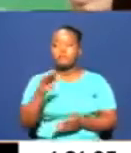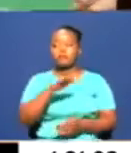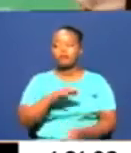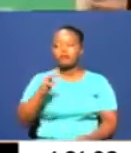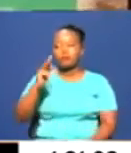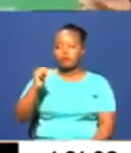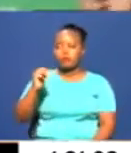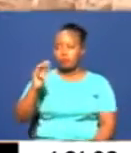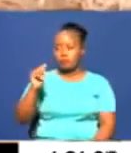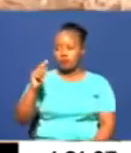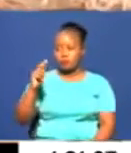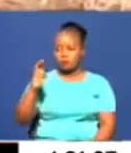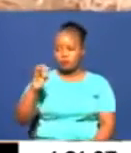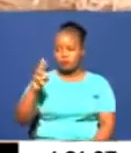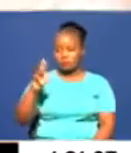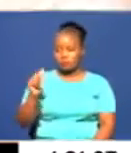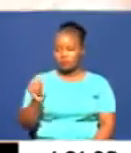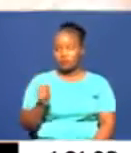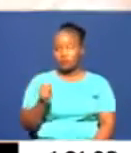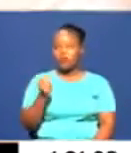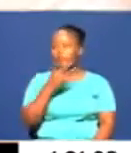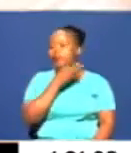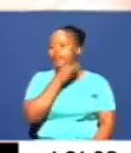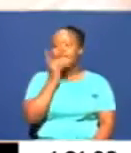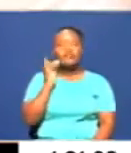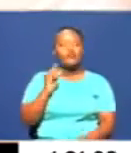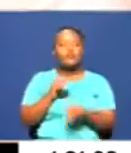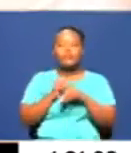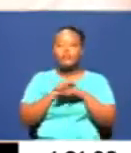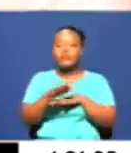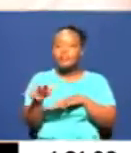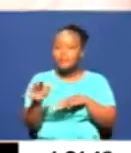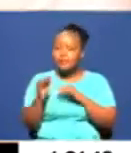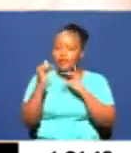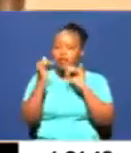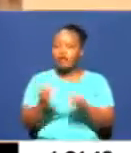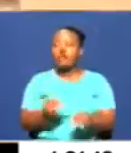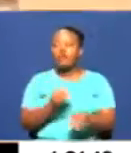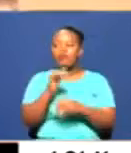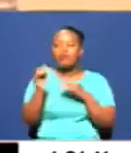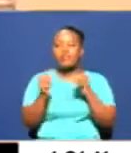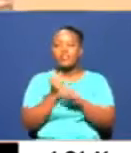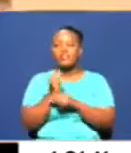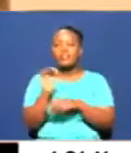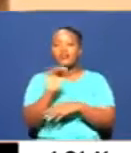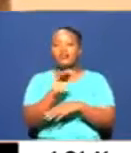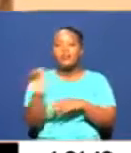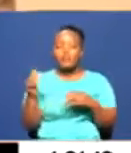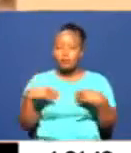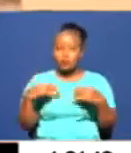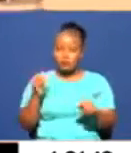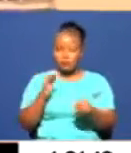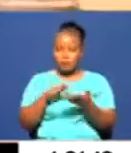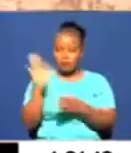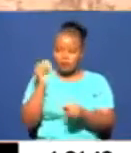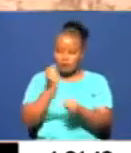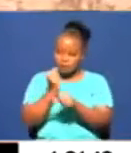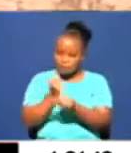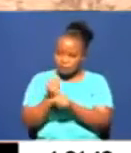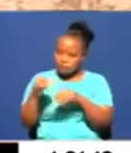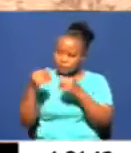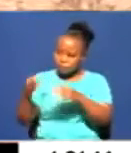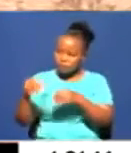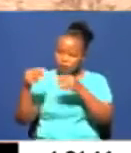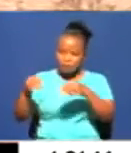current drought dominated the New Year atmosphere, with calls for enhanced efforts to distribute relief food to